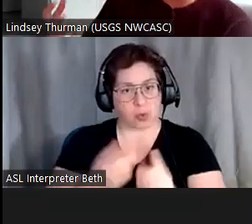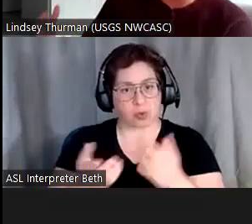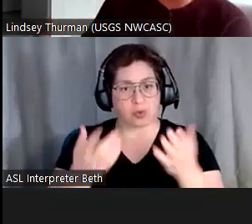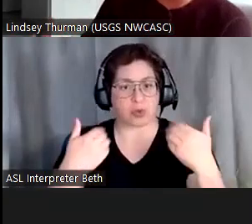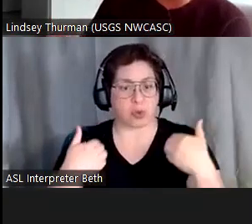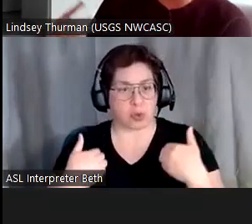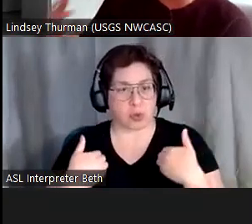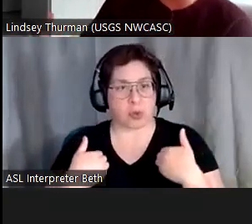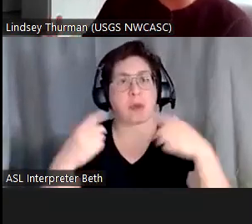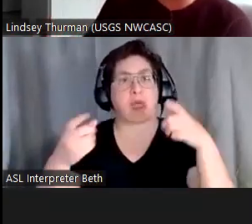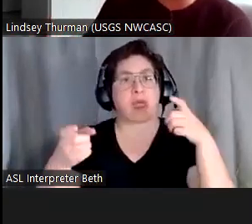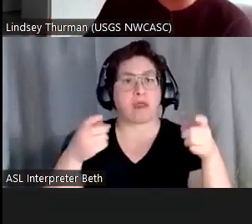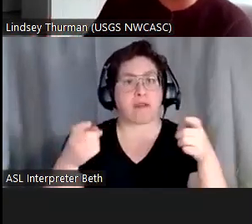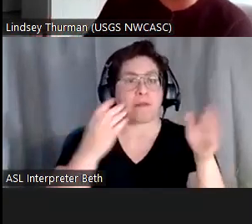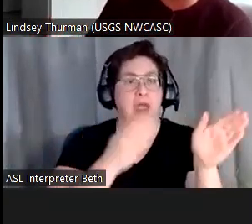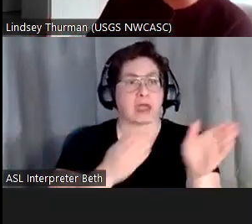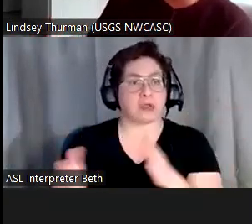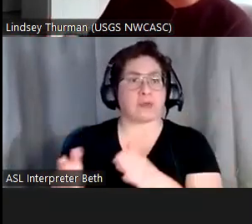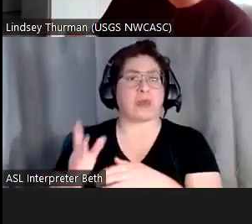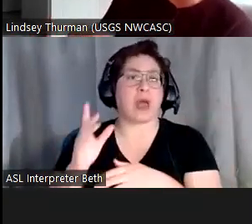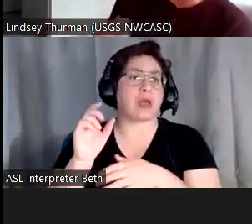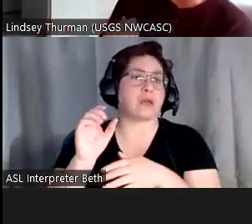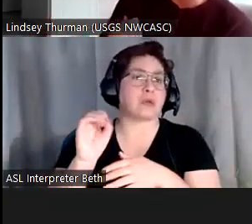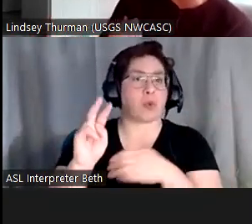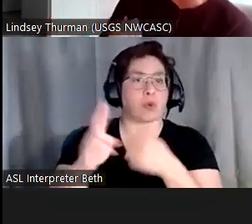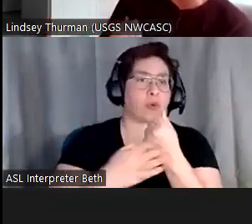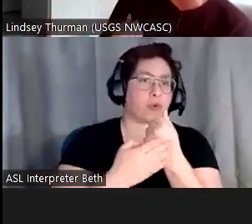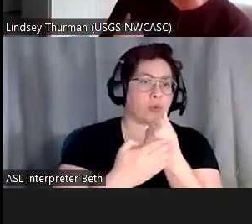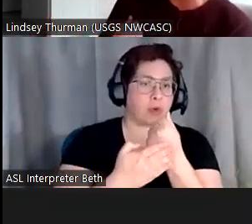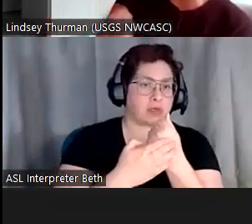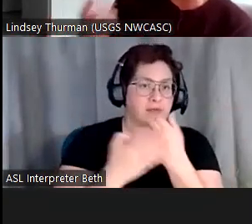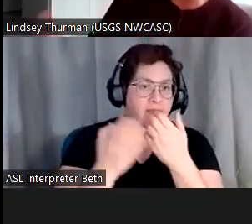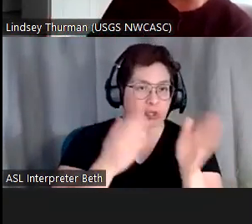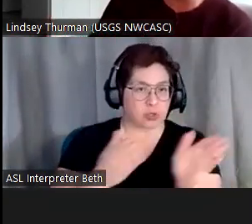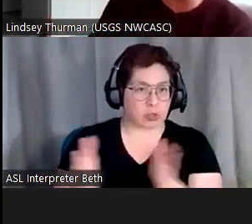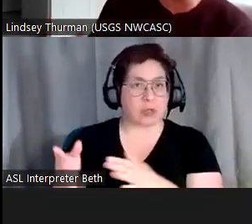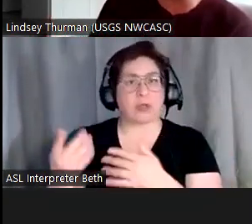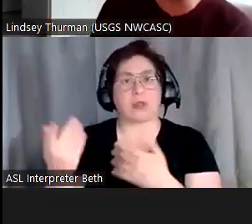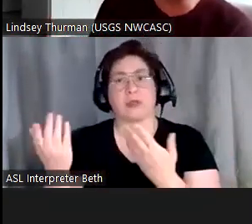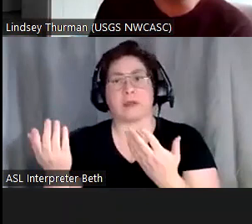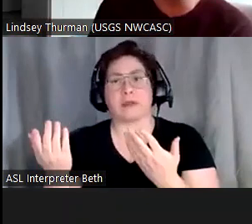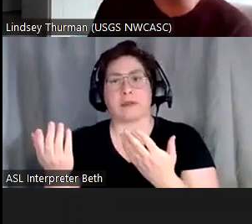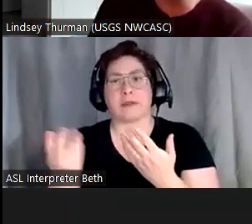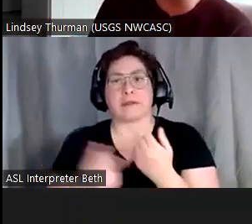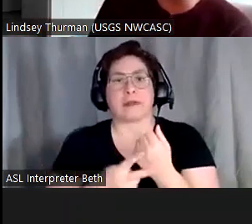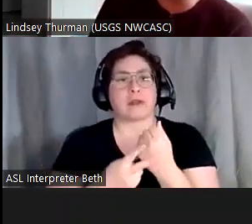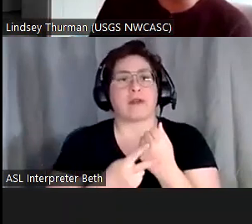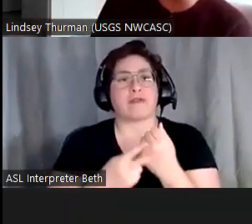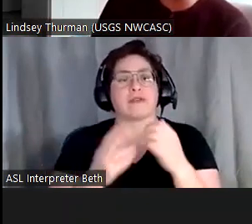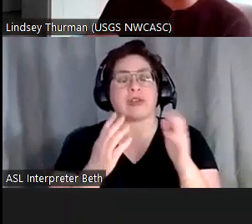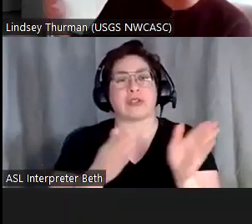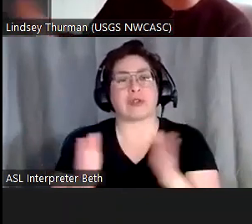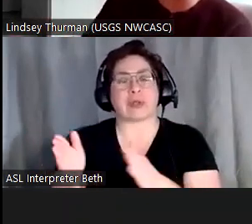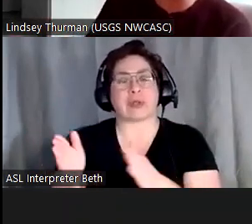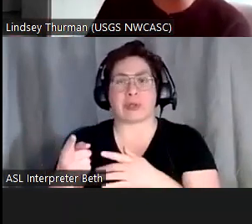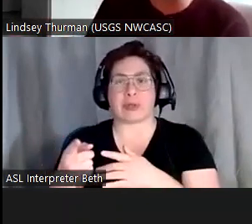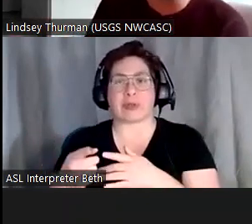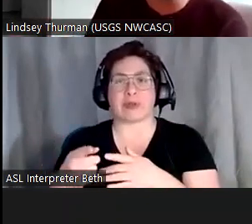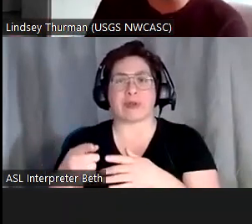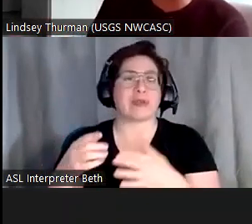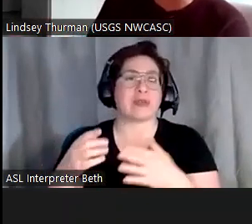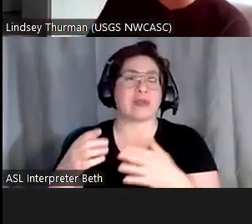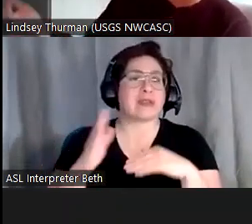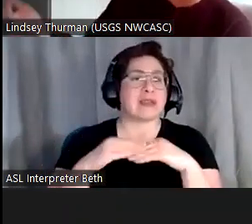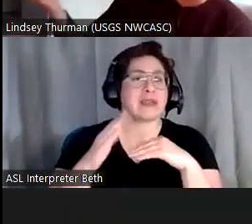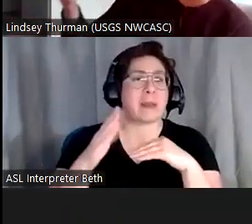in your management plan or conservation plan, such as, reducing the potential for genetic drift or minimizing the risk of